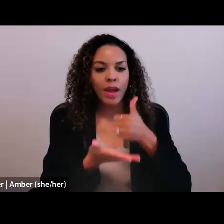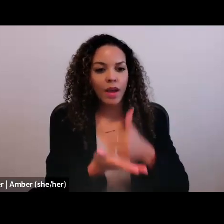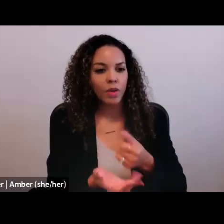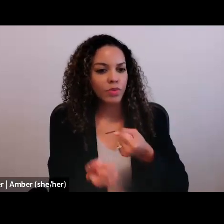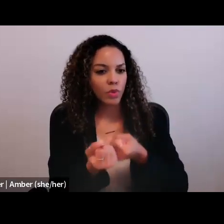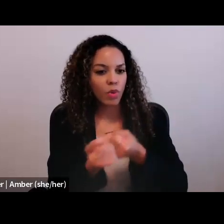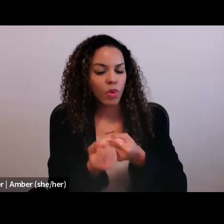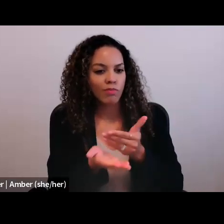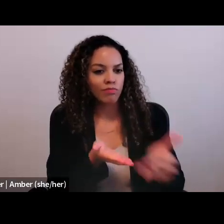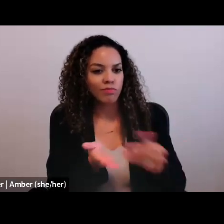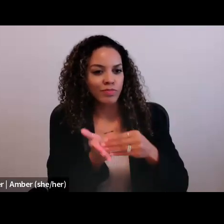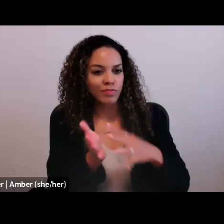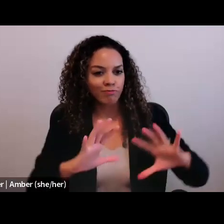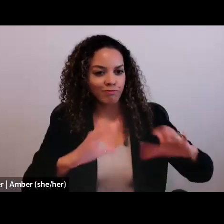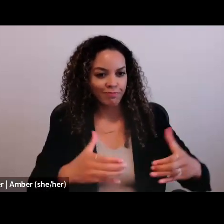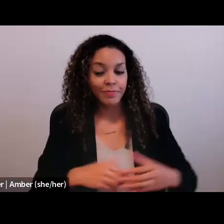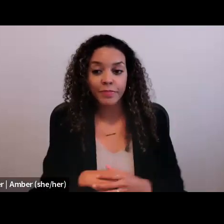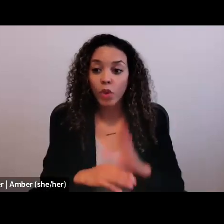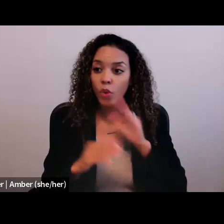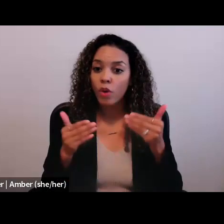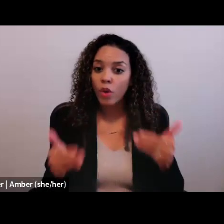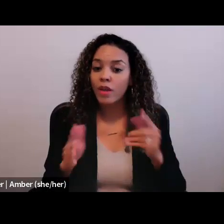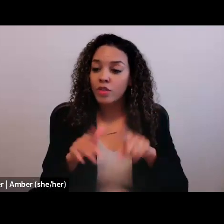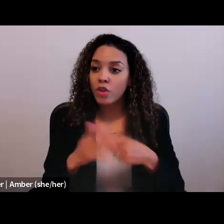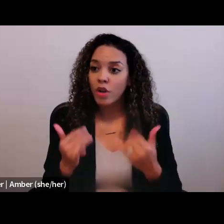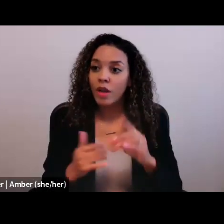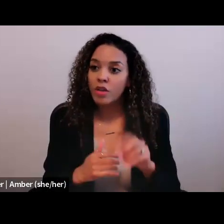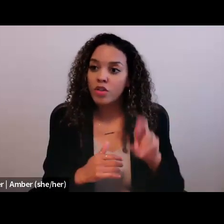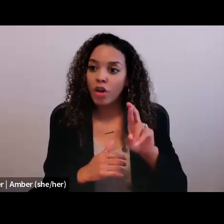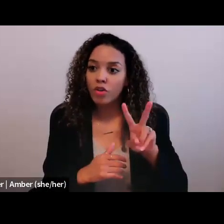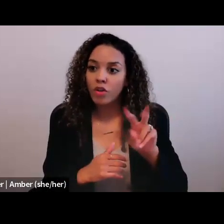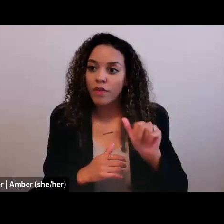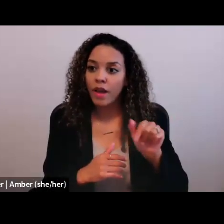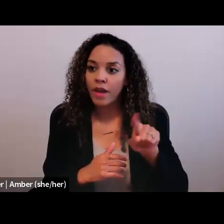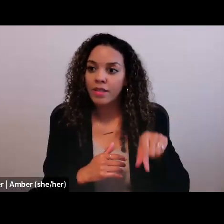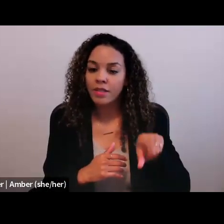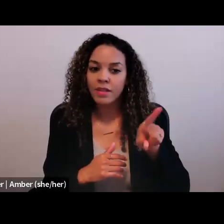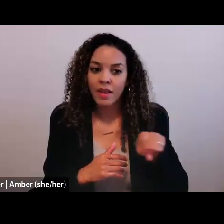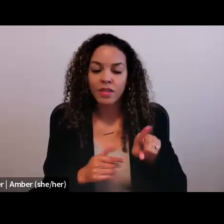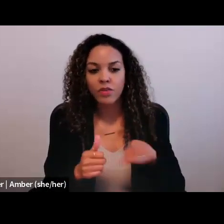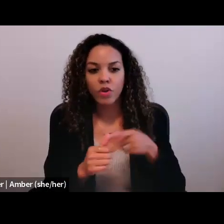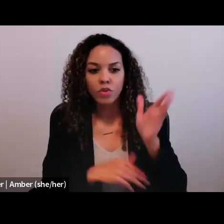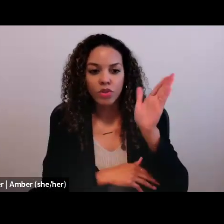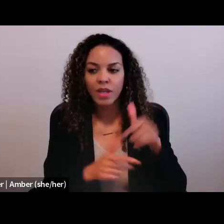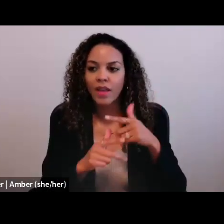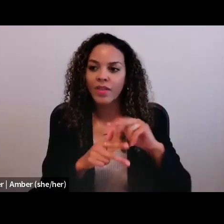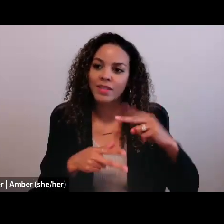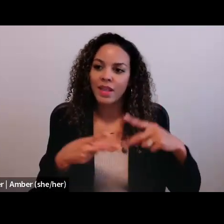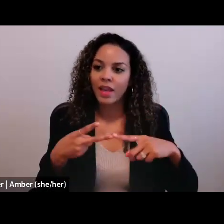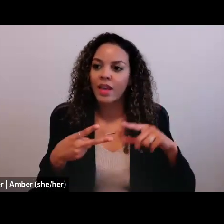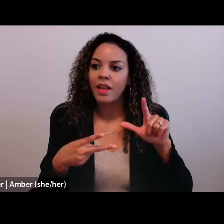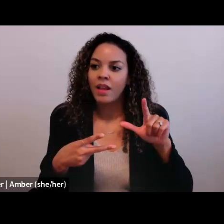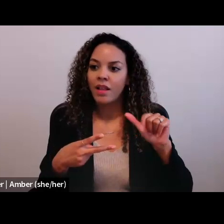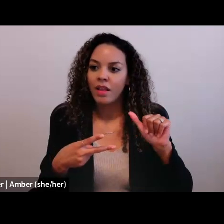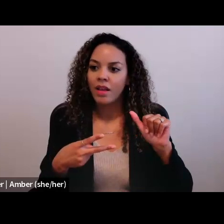Students. We're going to go ahead and get started. We'll have Dr. Vasquez present first, and Dr. LaSalle Finley will speak second, and